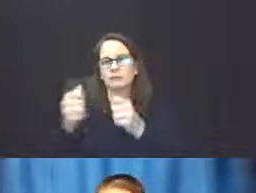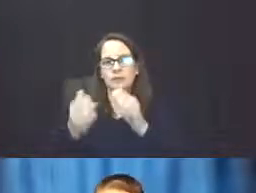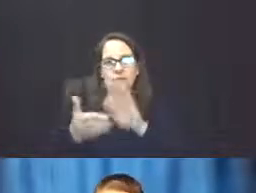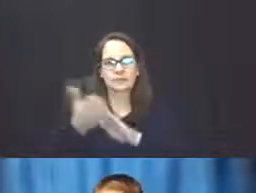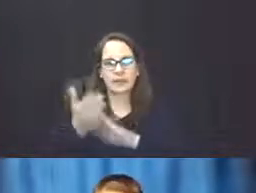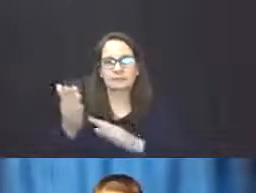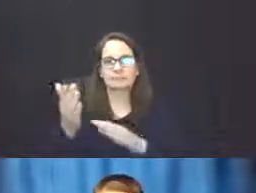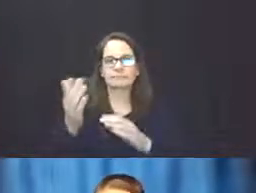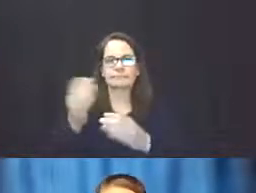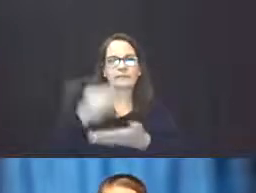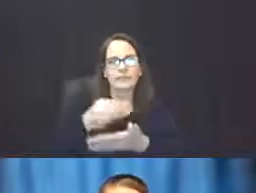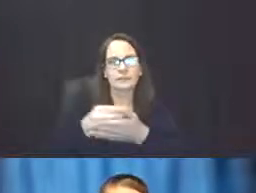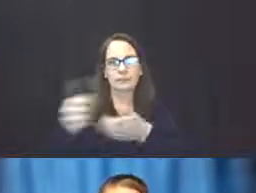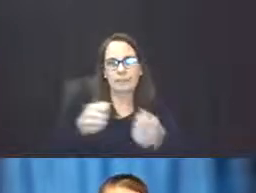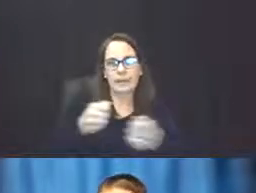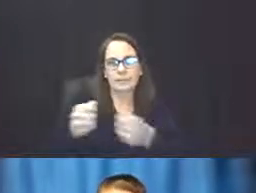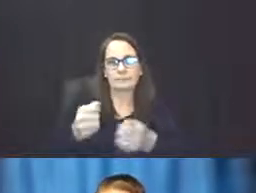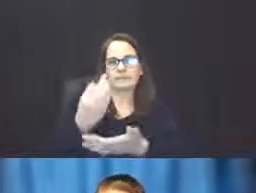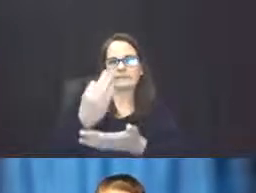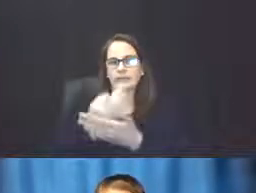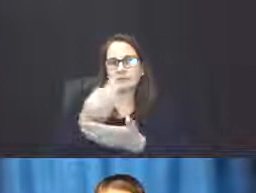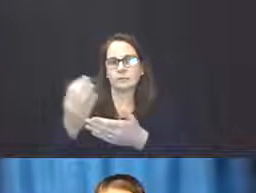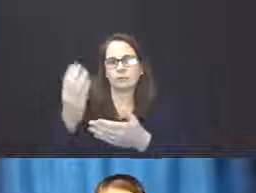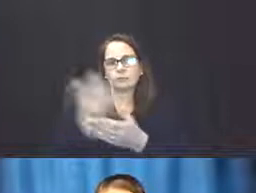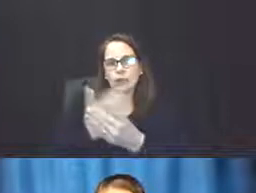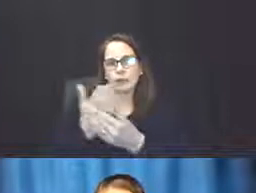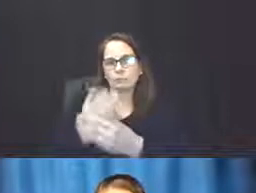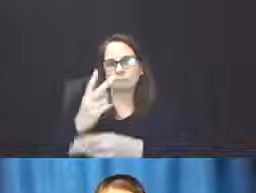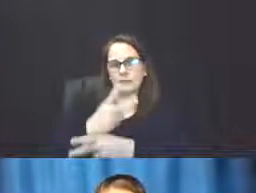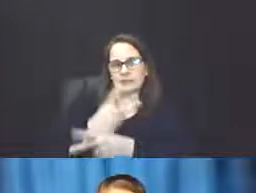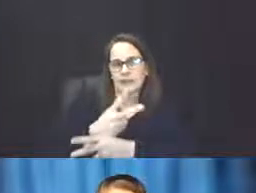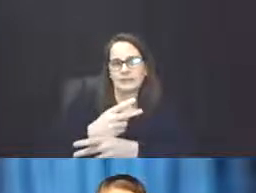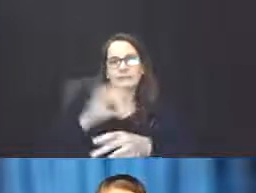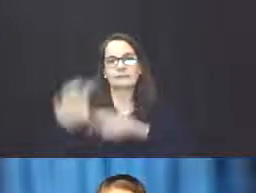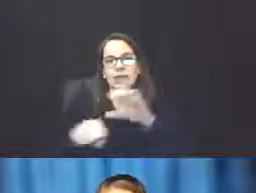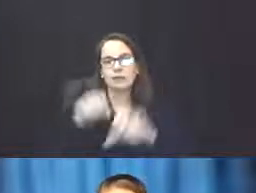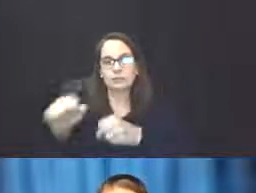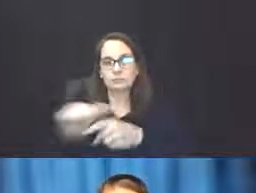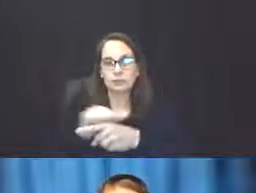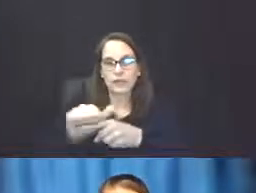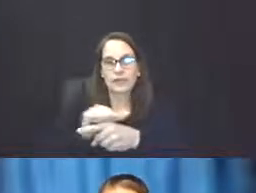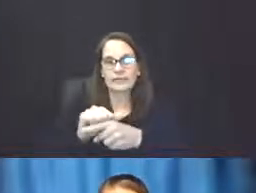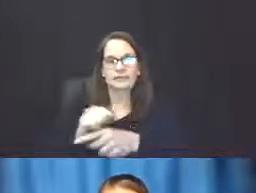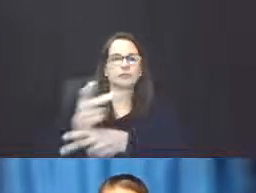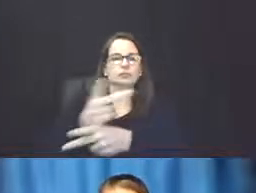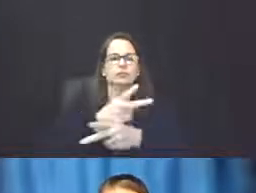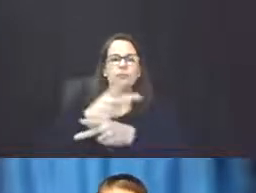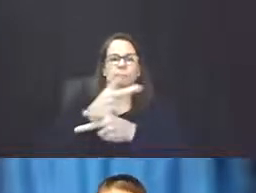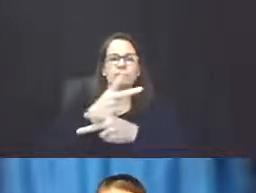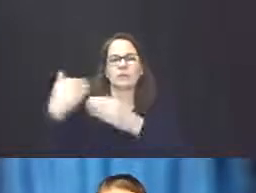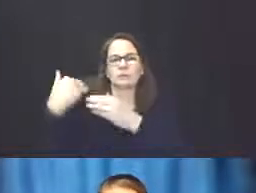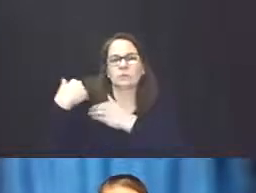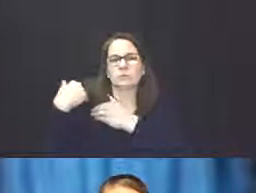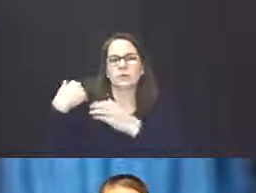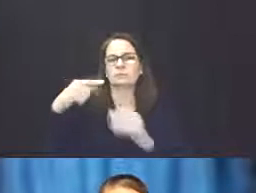office coordination, just managing operations, finances, records, outreach